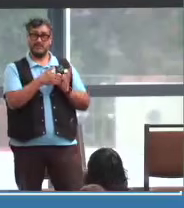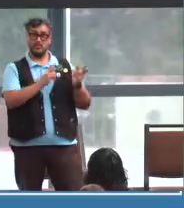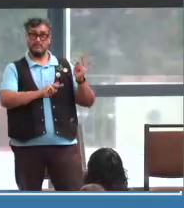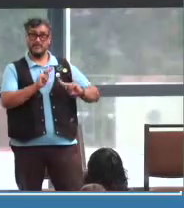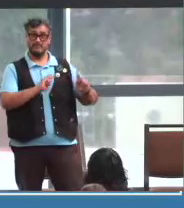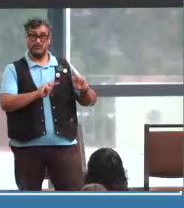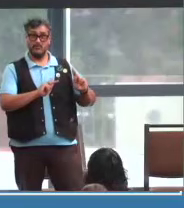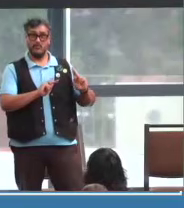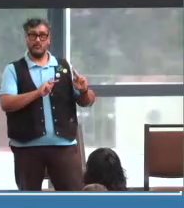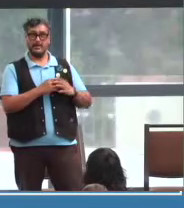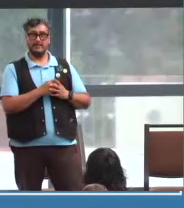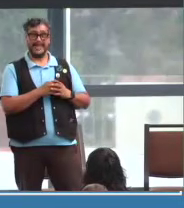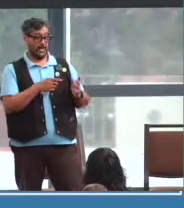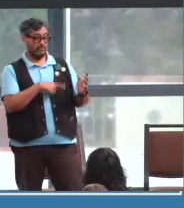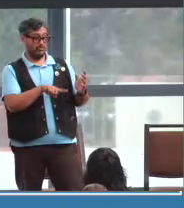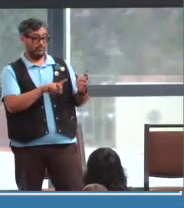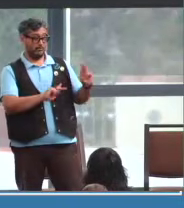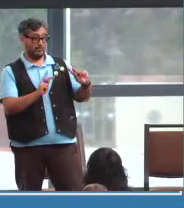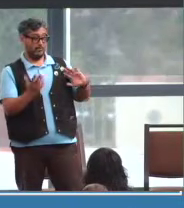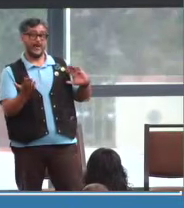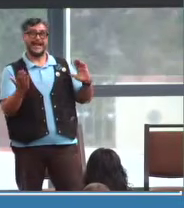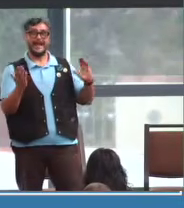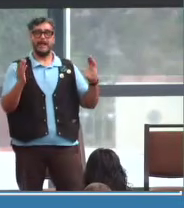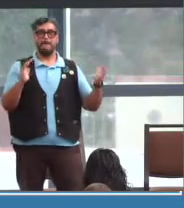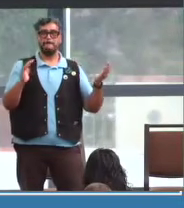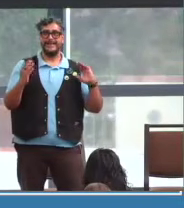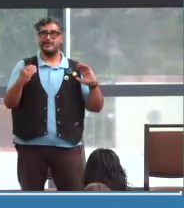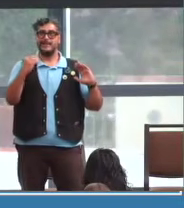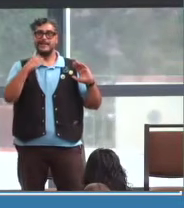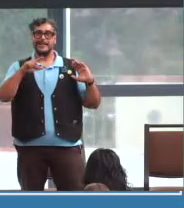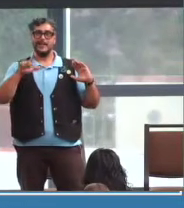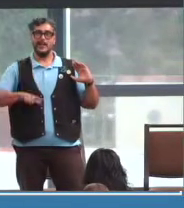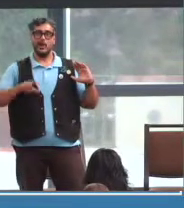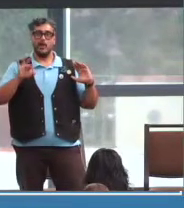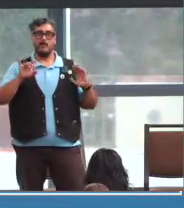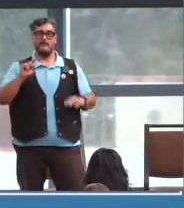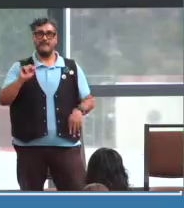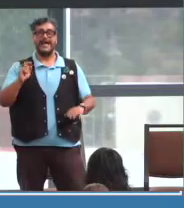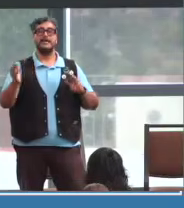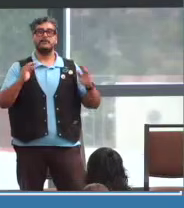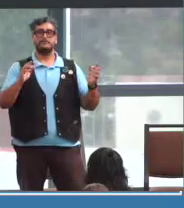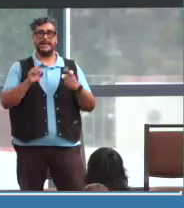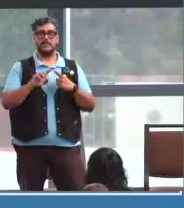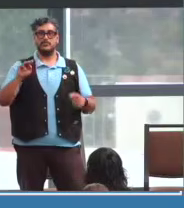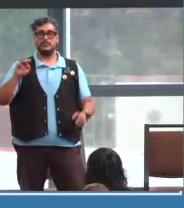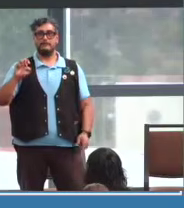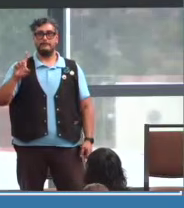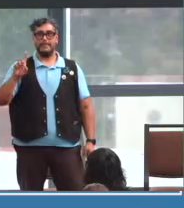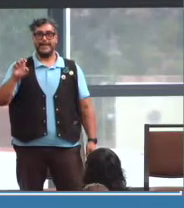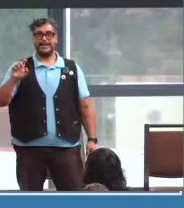and it compared these people eating a low-fat diet compared to a Mediterranean diet